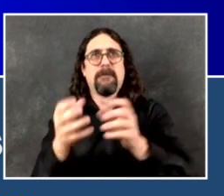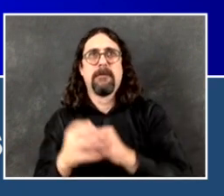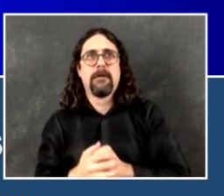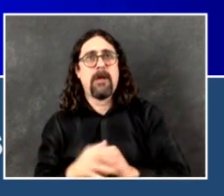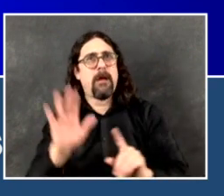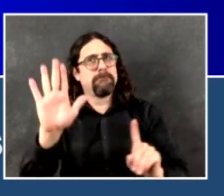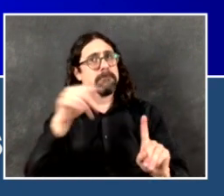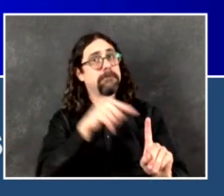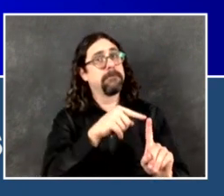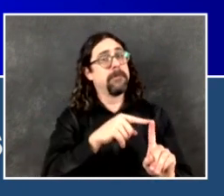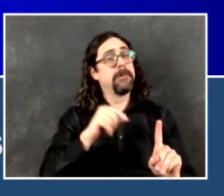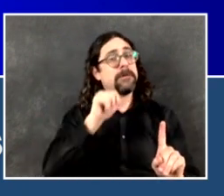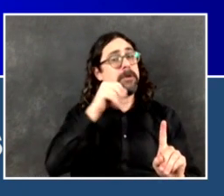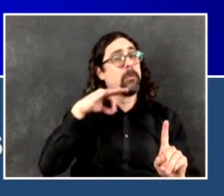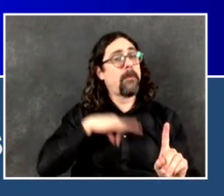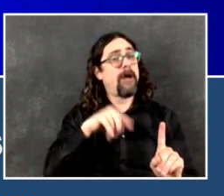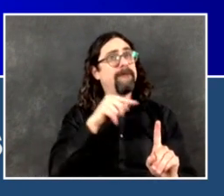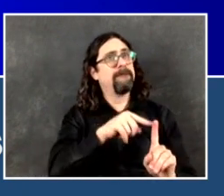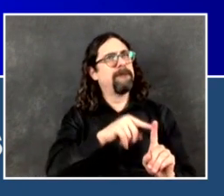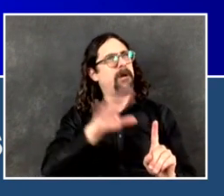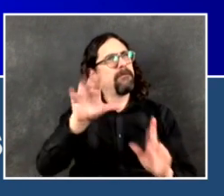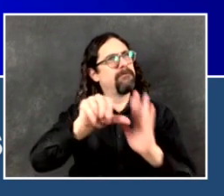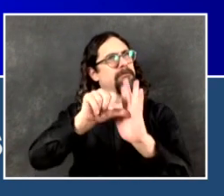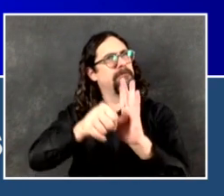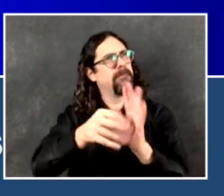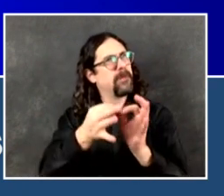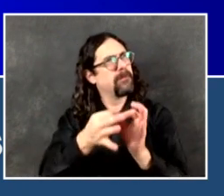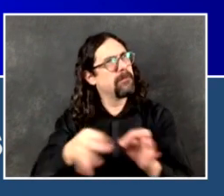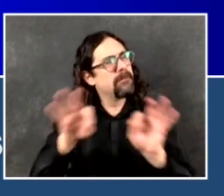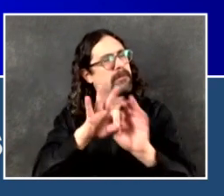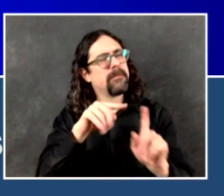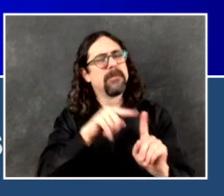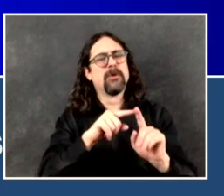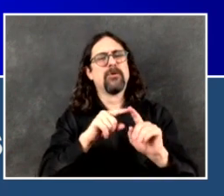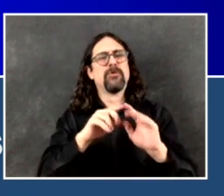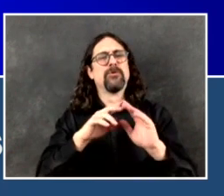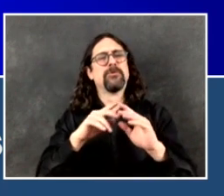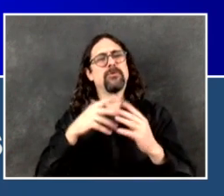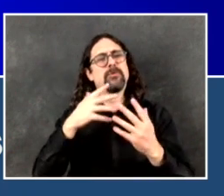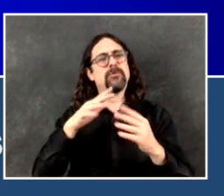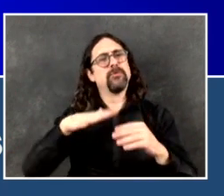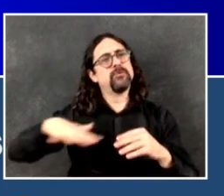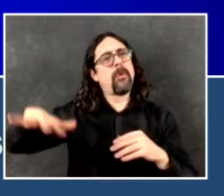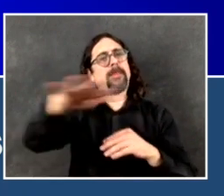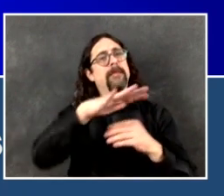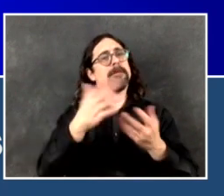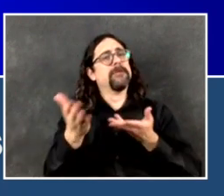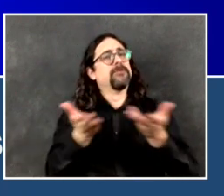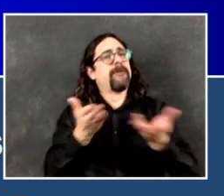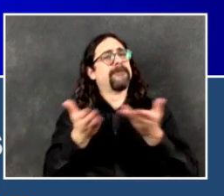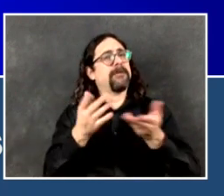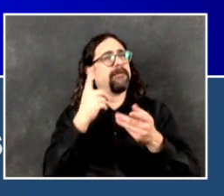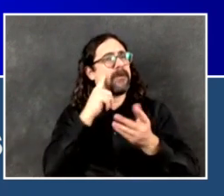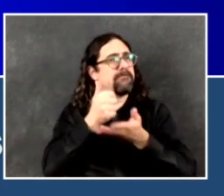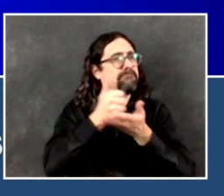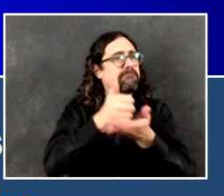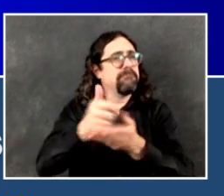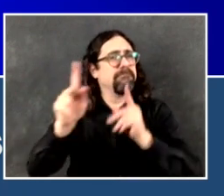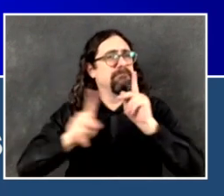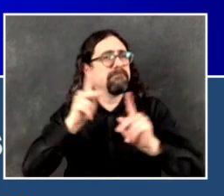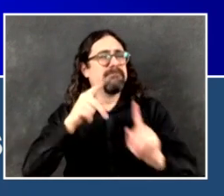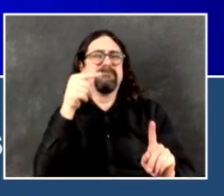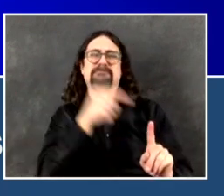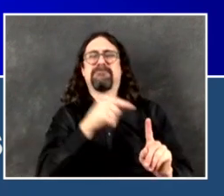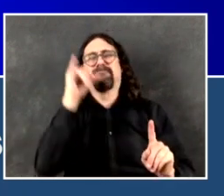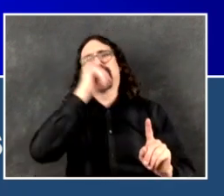with them because we need that part of our city to come back strong. The faith-based community. We already have extraordinary efforts with